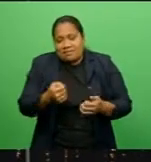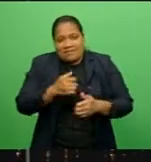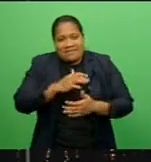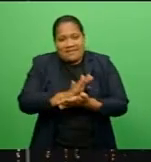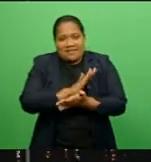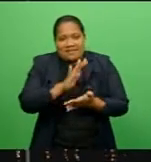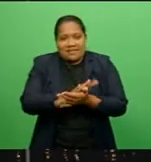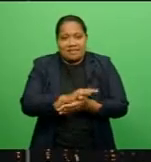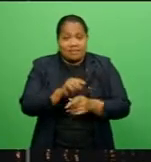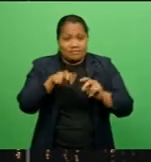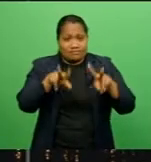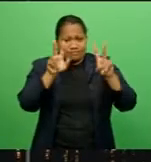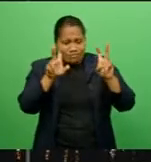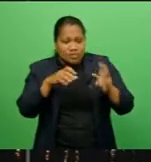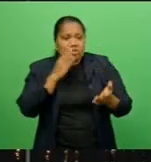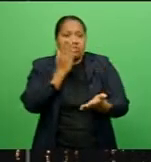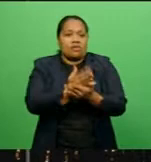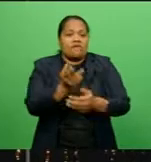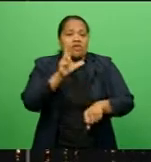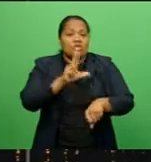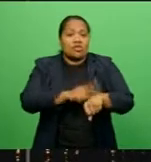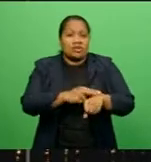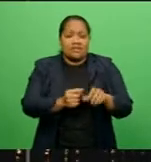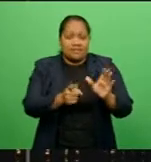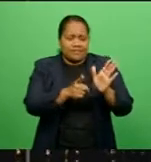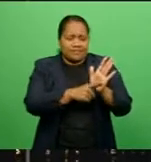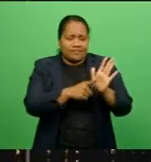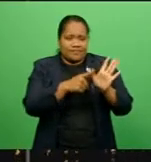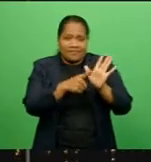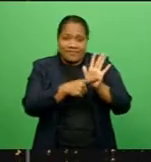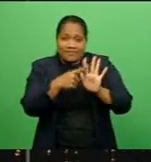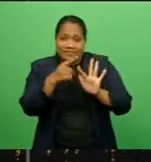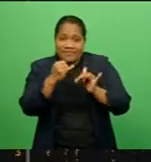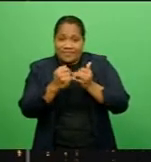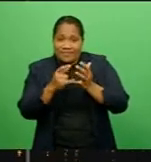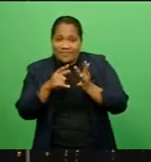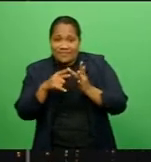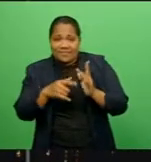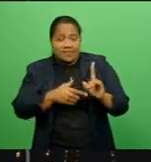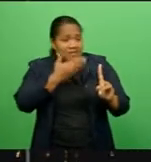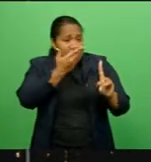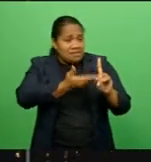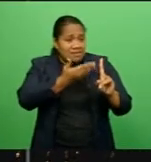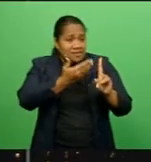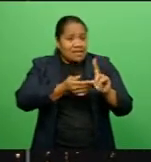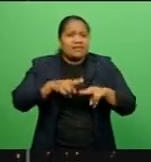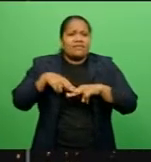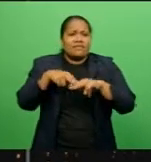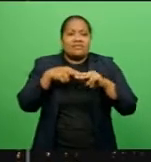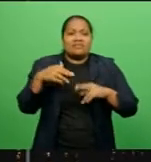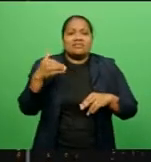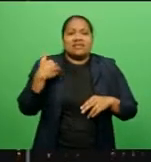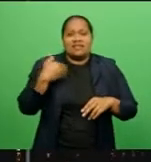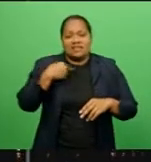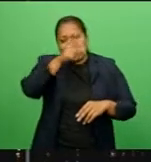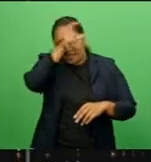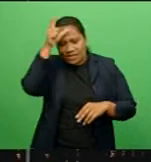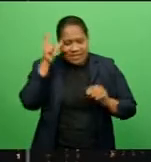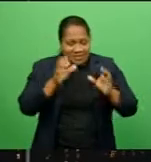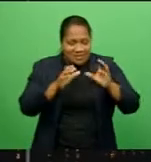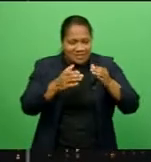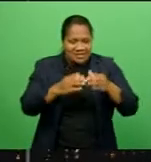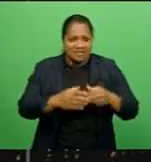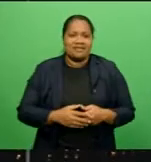rings true for Dr. Alesi Wundiniambola, an inspirational figure in Fiji's health and nursing sector.